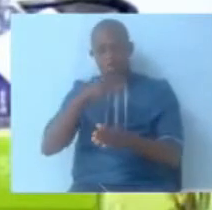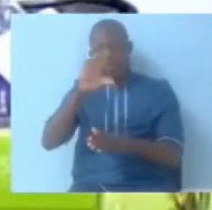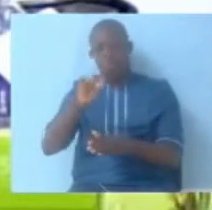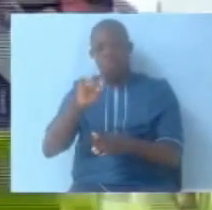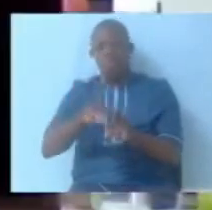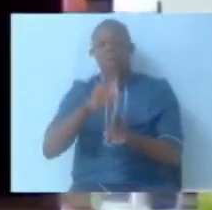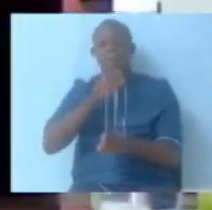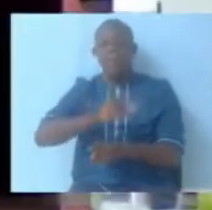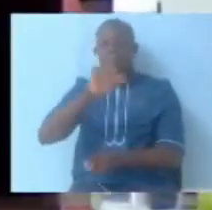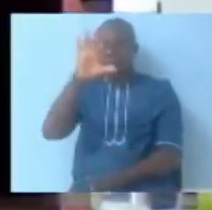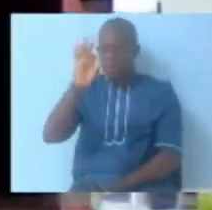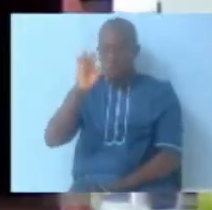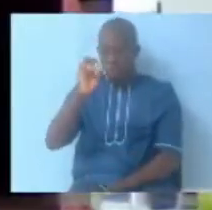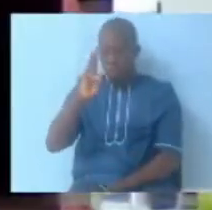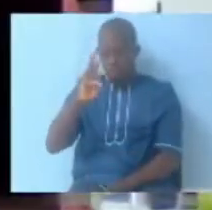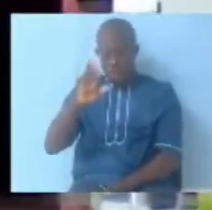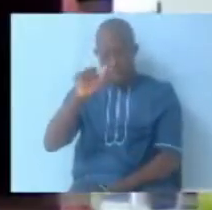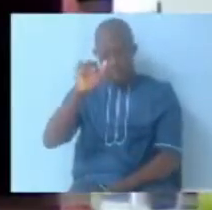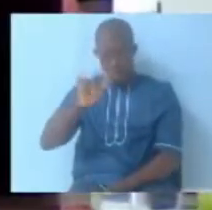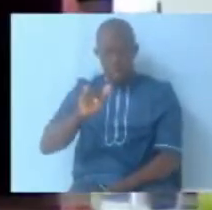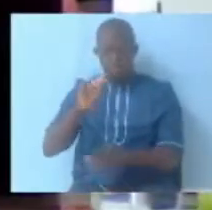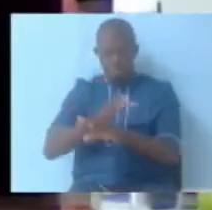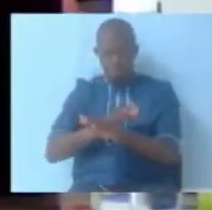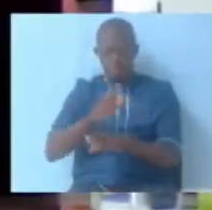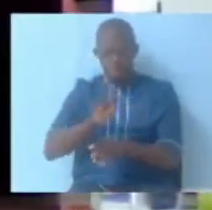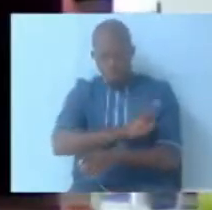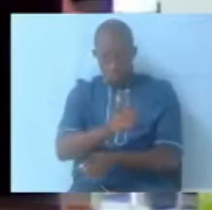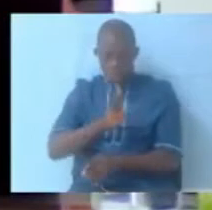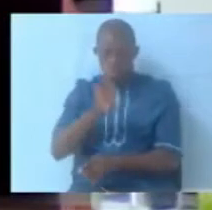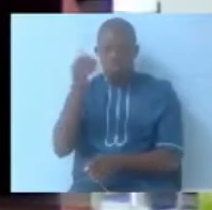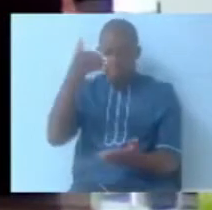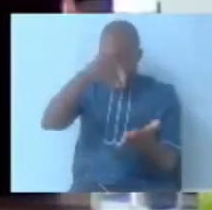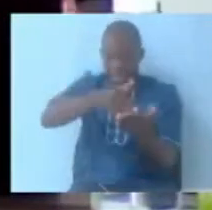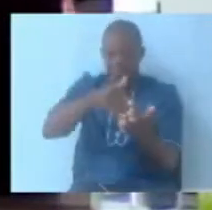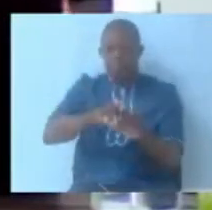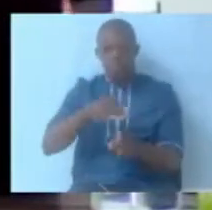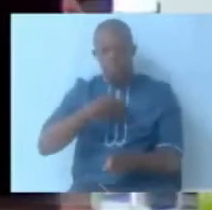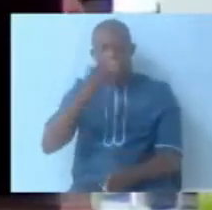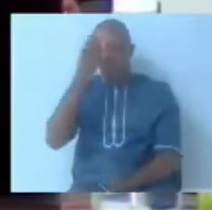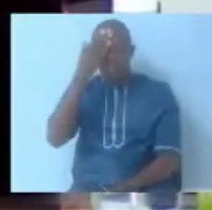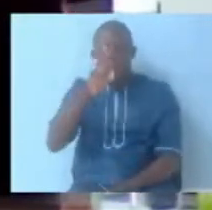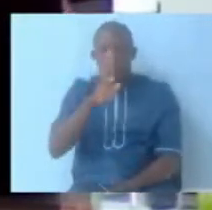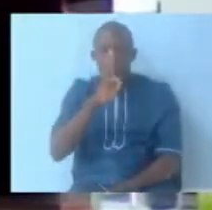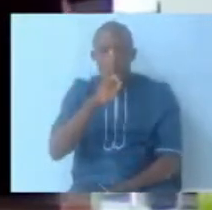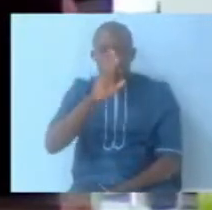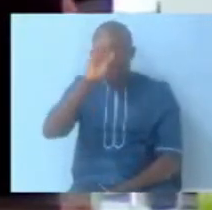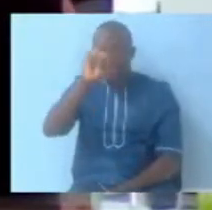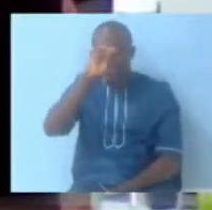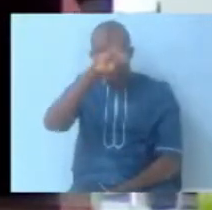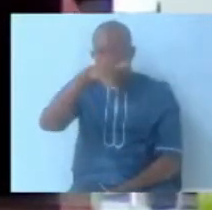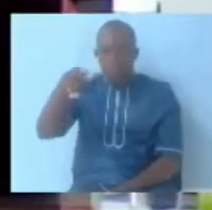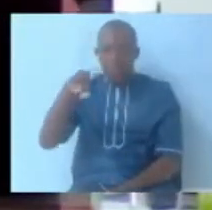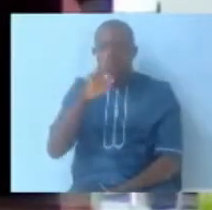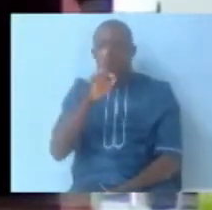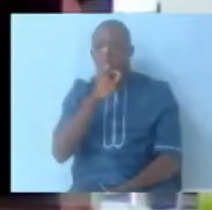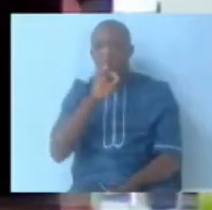before we just go there, I just wanted to know some of the key players in the system, like who the DPP was and who your principal magistrate at Banjul was, just